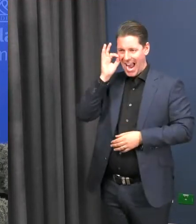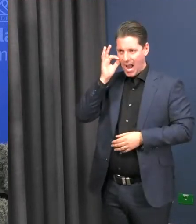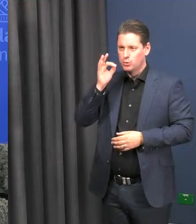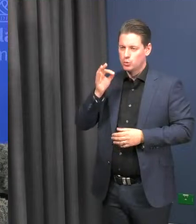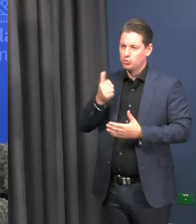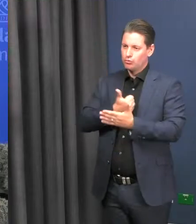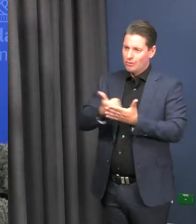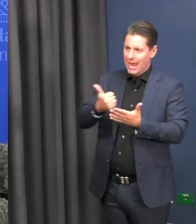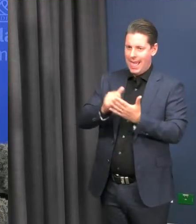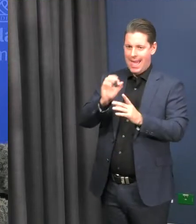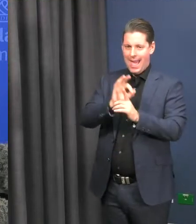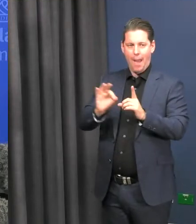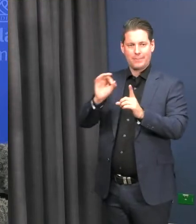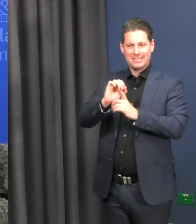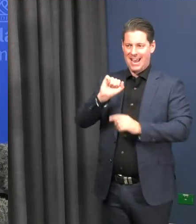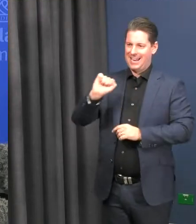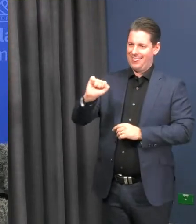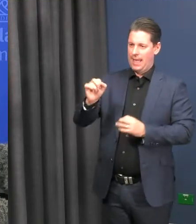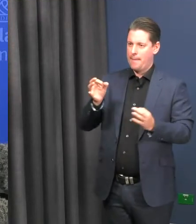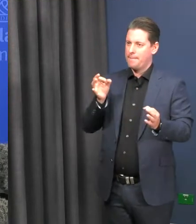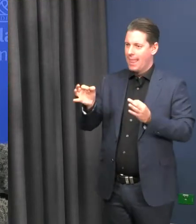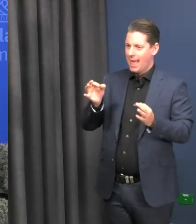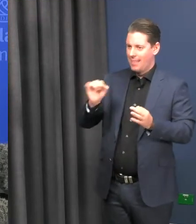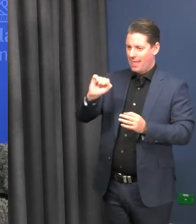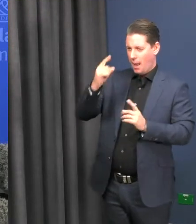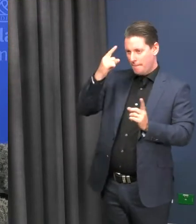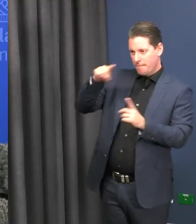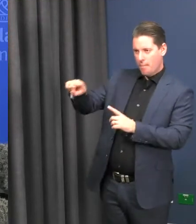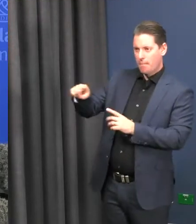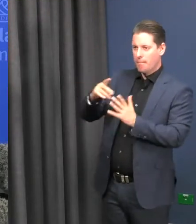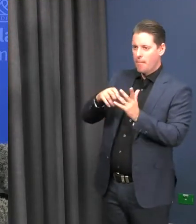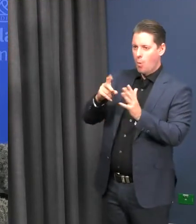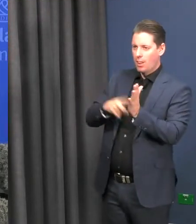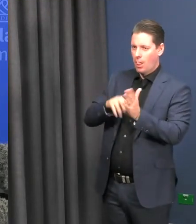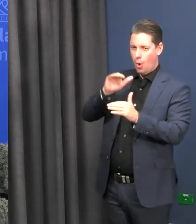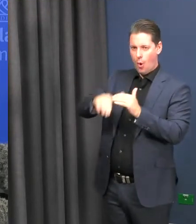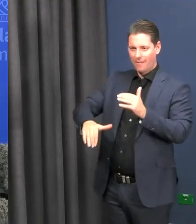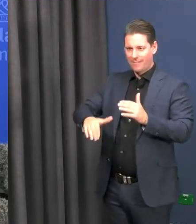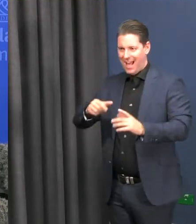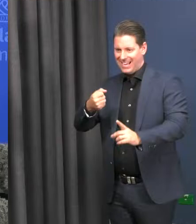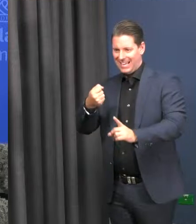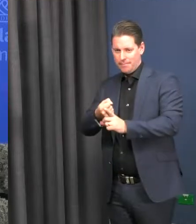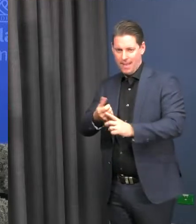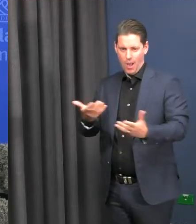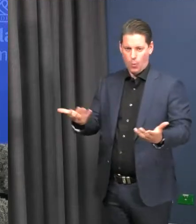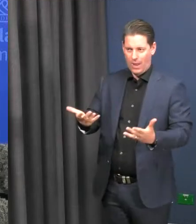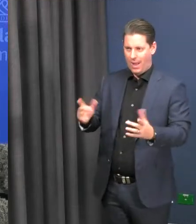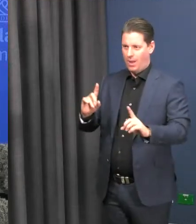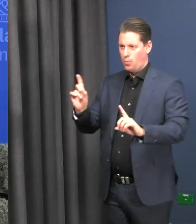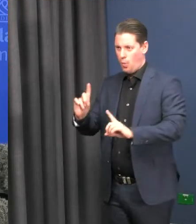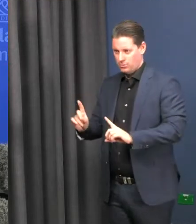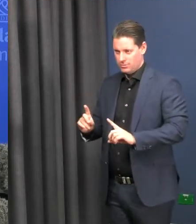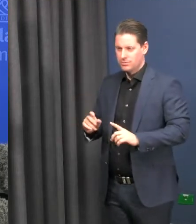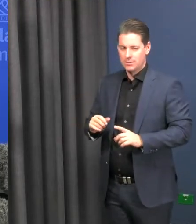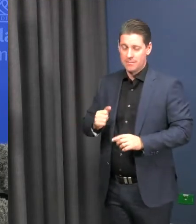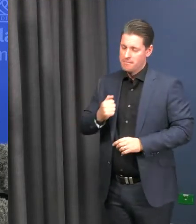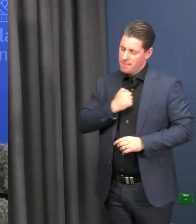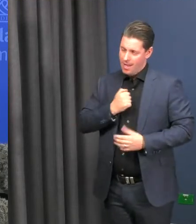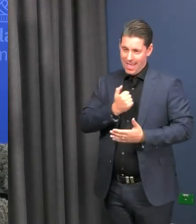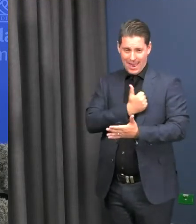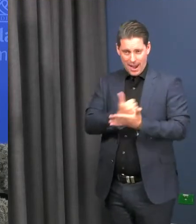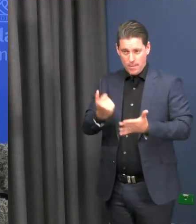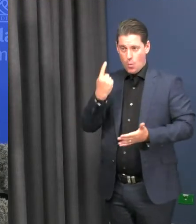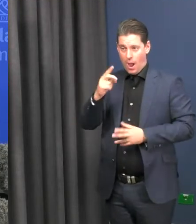Mayor outlined that. As they get the information, they'll keep updating it. But my strong advice is look